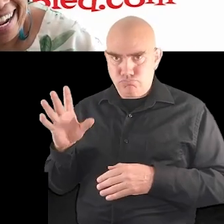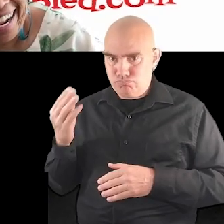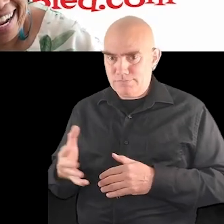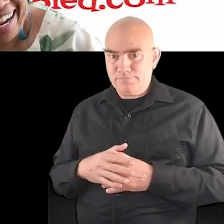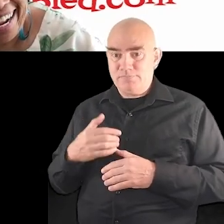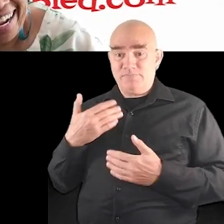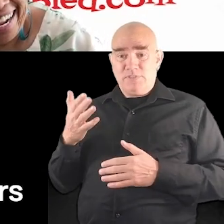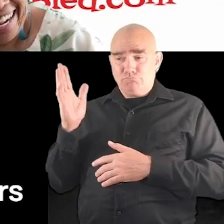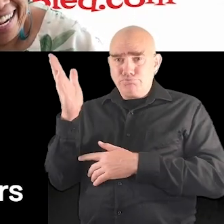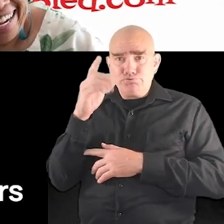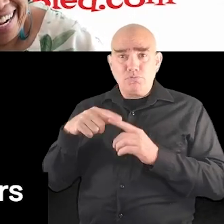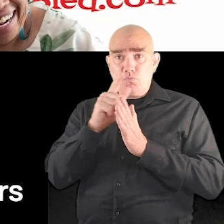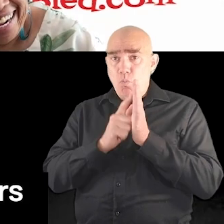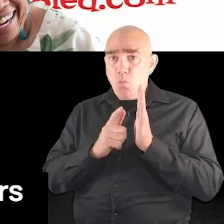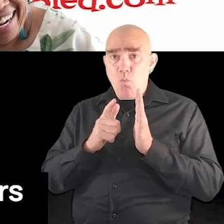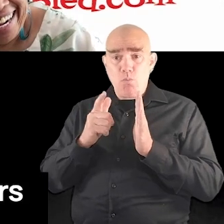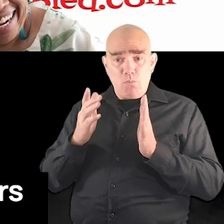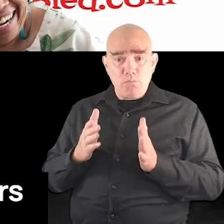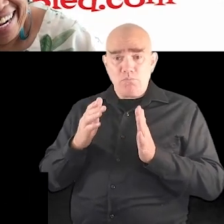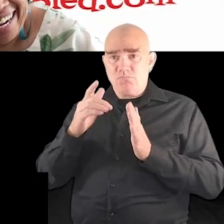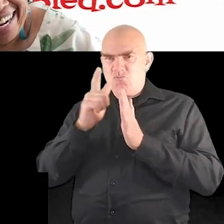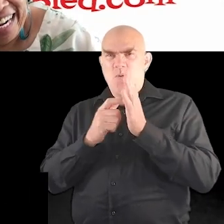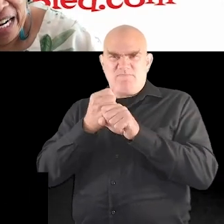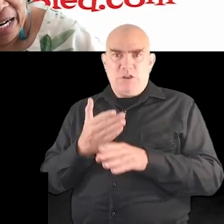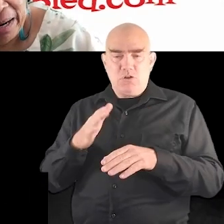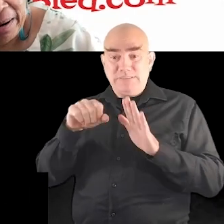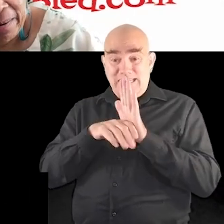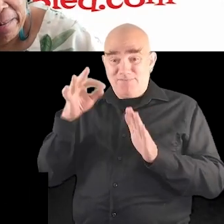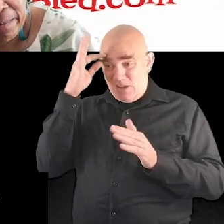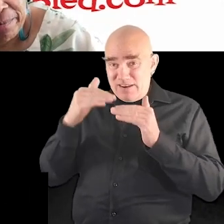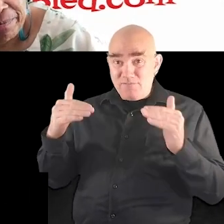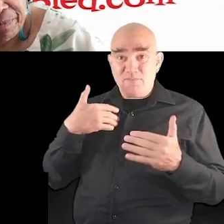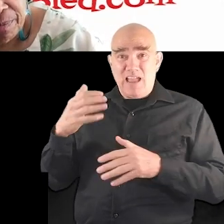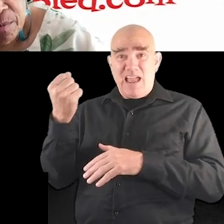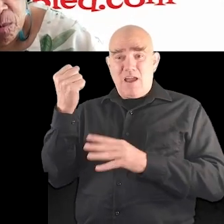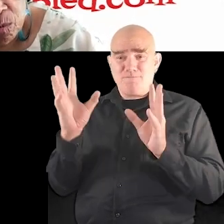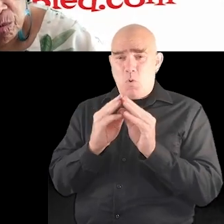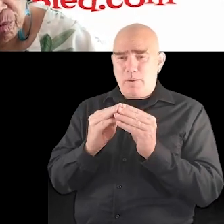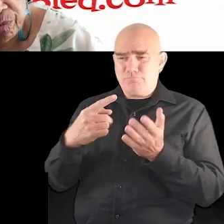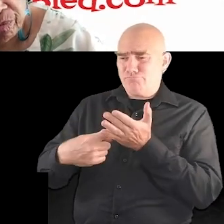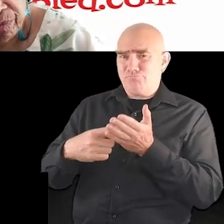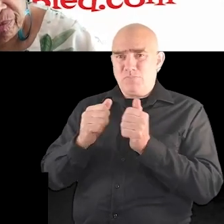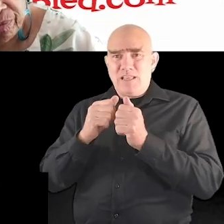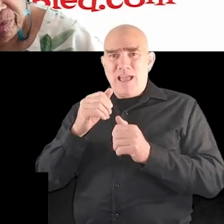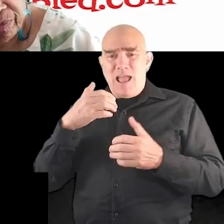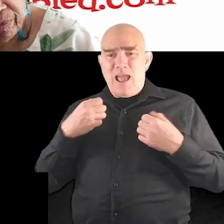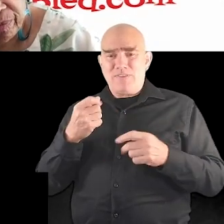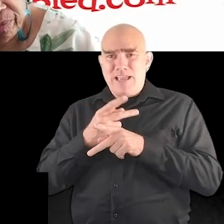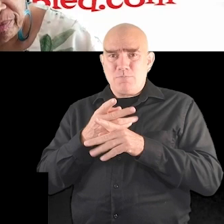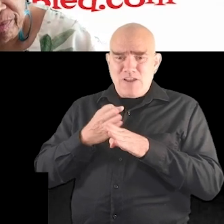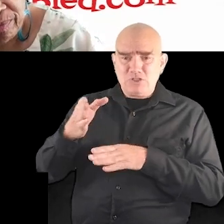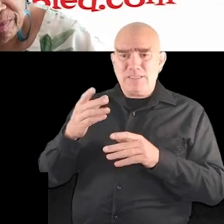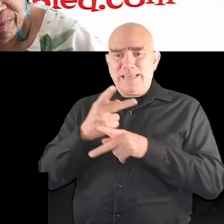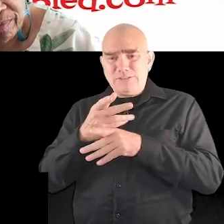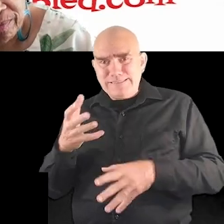extremely busy. I have been speaking to lawmakers both on state and federal level. I've held forums bringing healthcare professions,